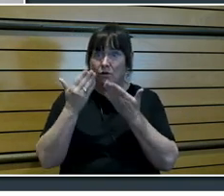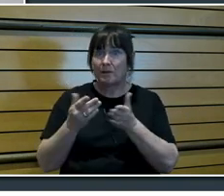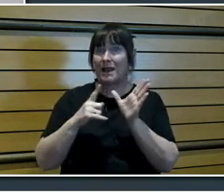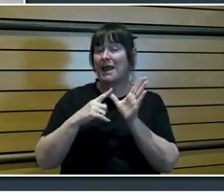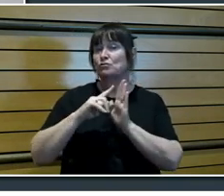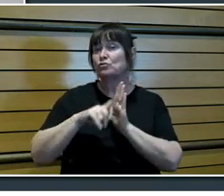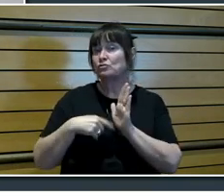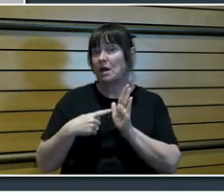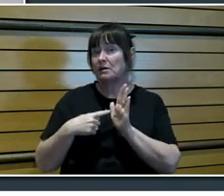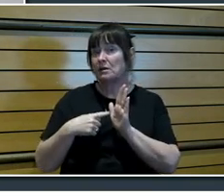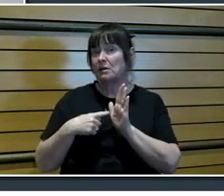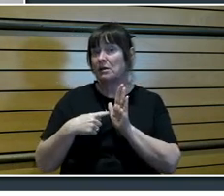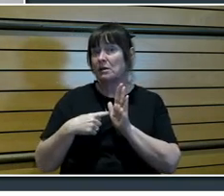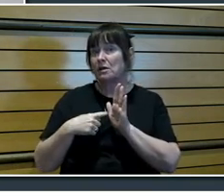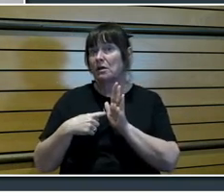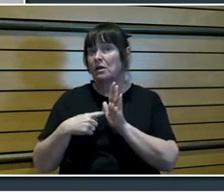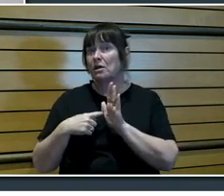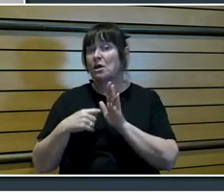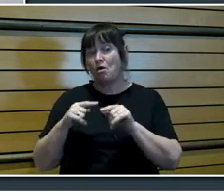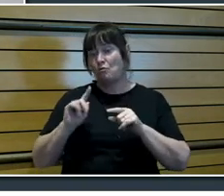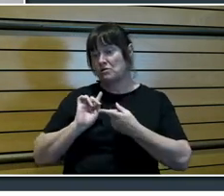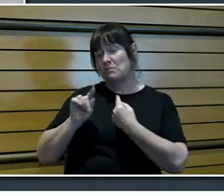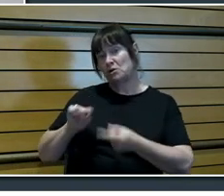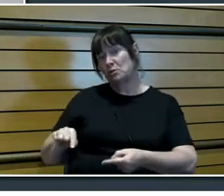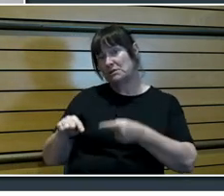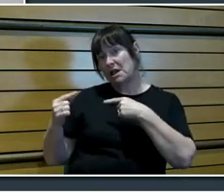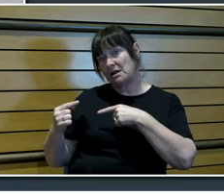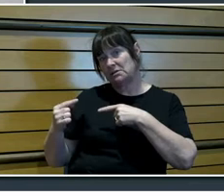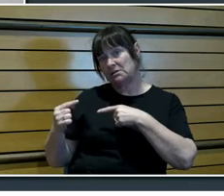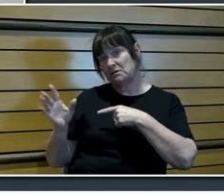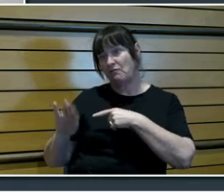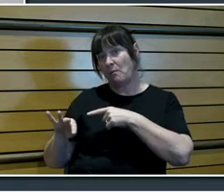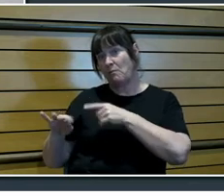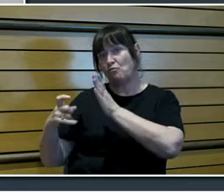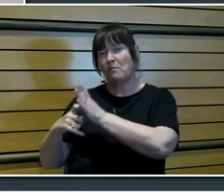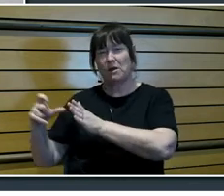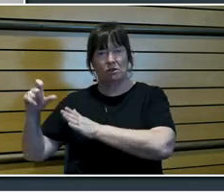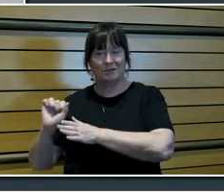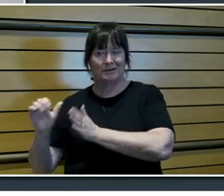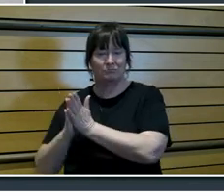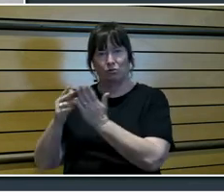to a challenge from Robert Considine after reading his book.